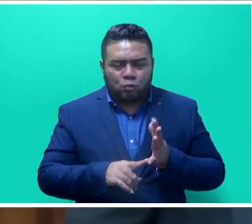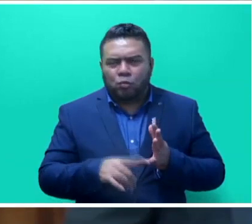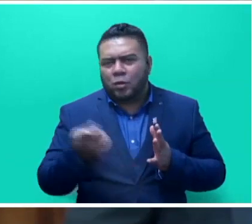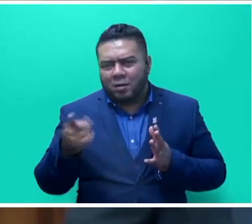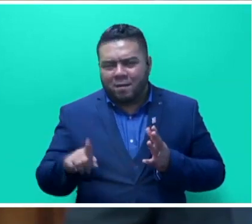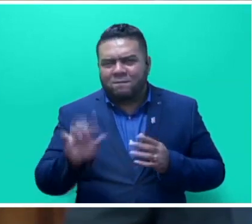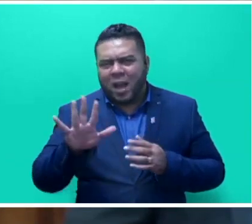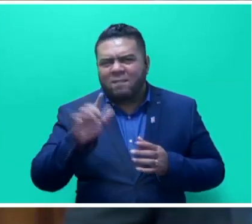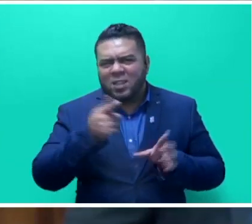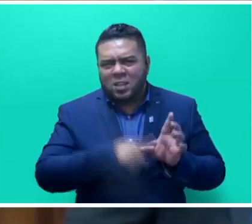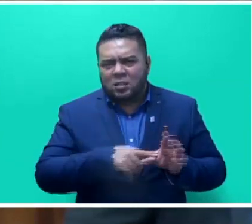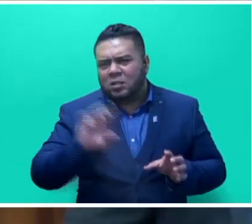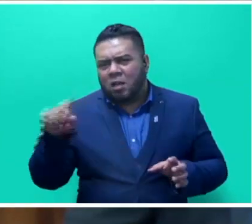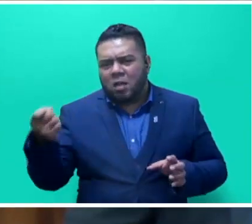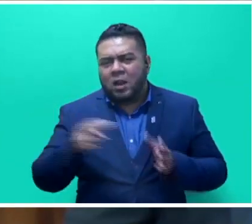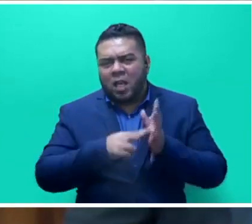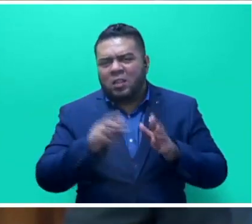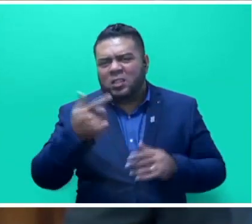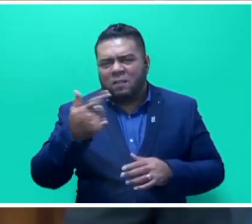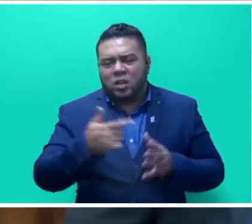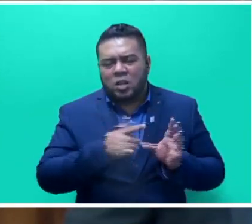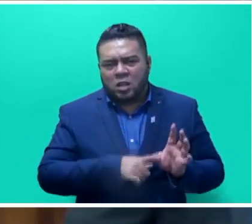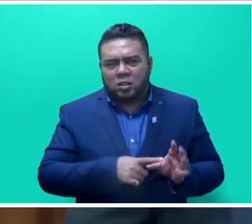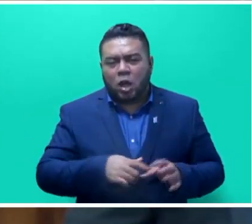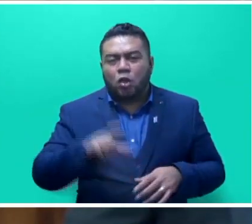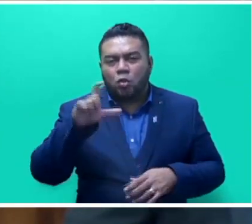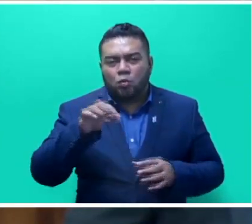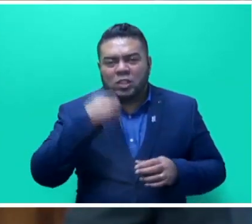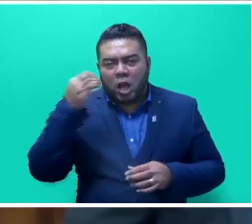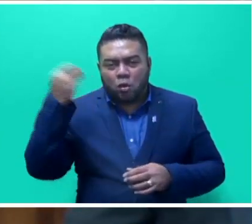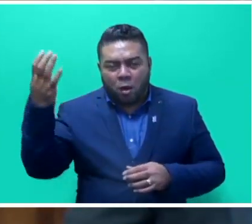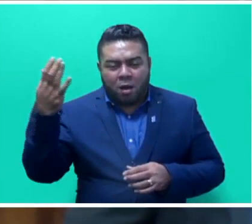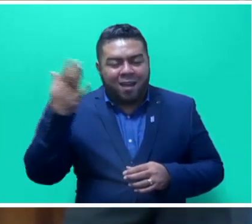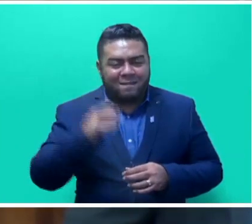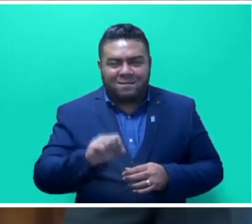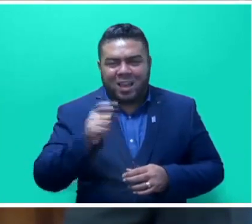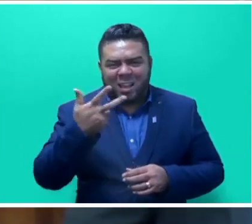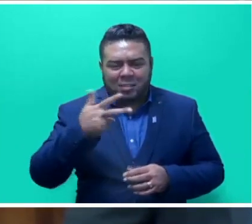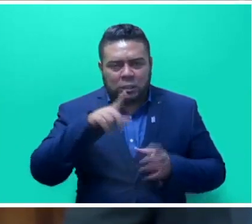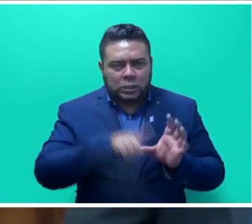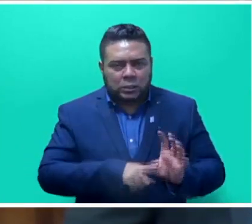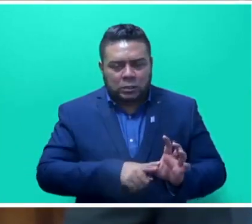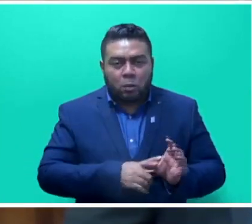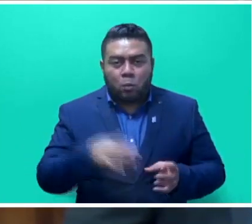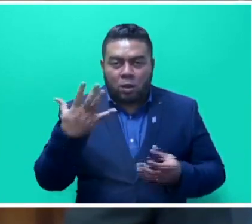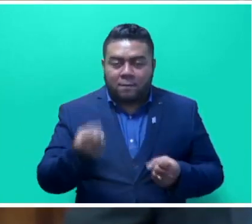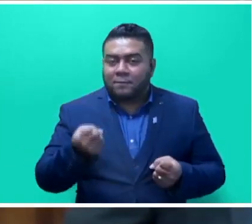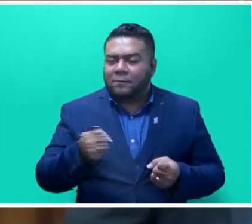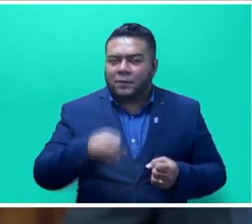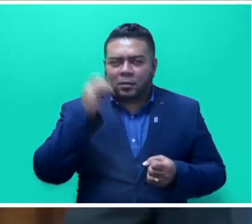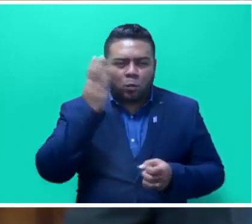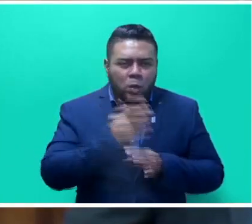Lendrusasa nearly 7 years, and Lubu 8 years. With the completion of upgrades, we are working to